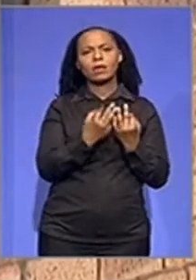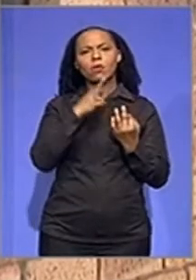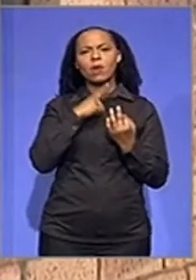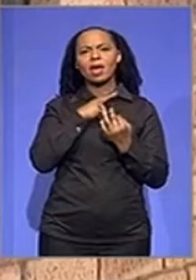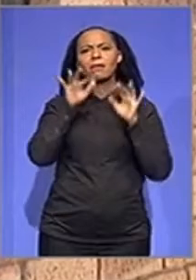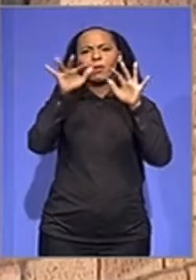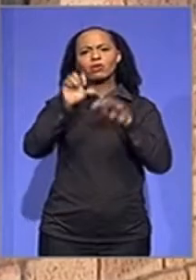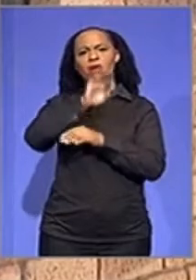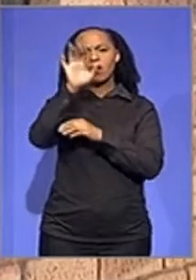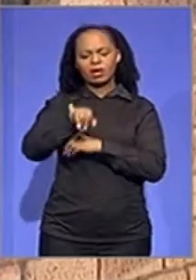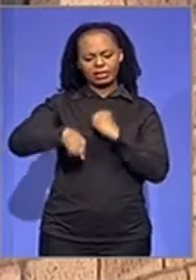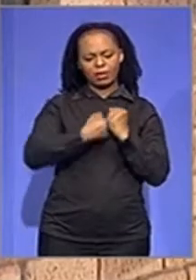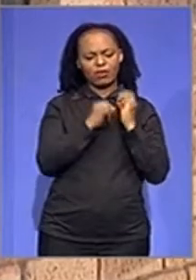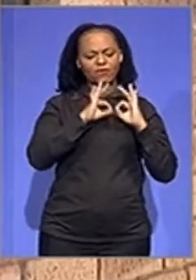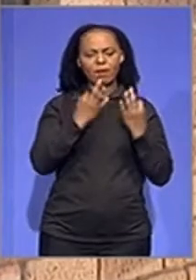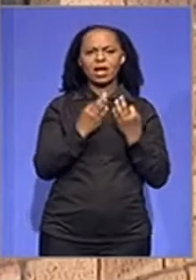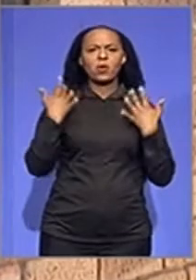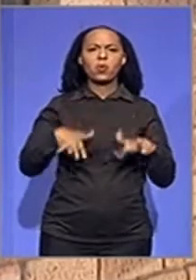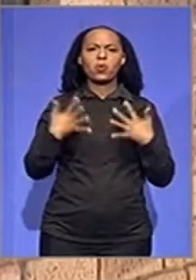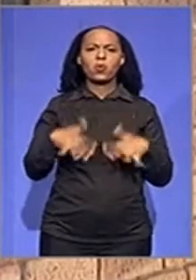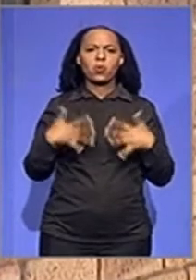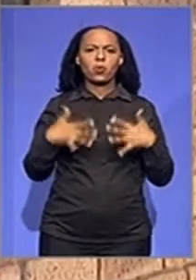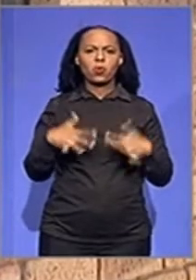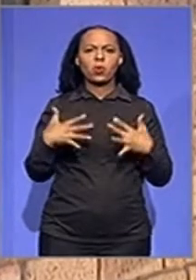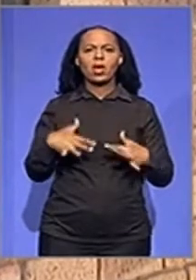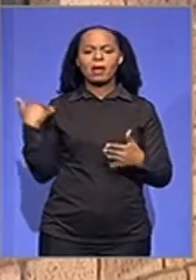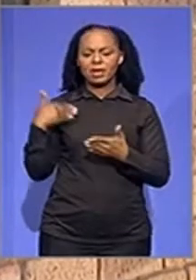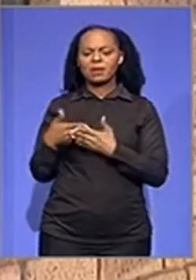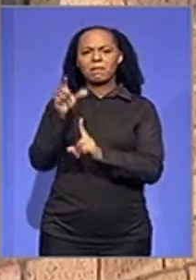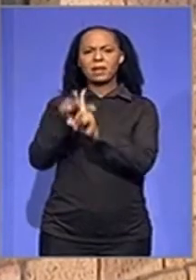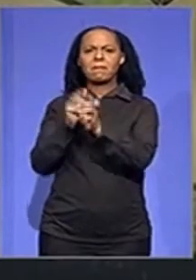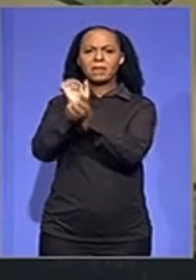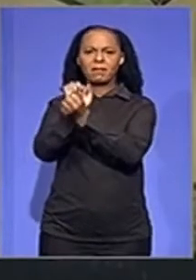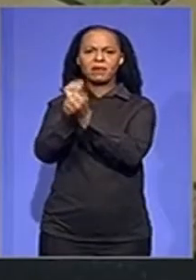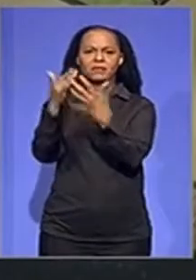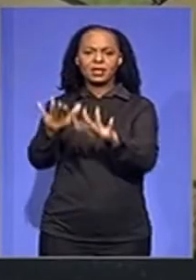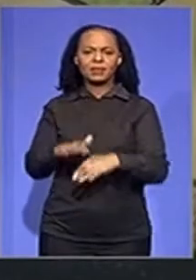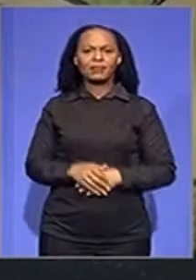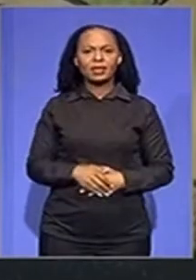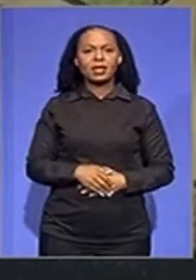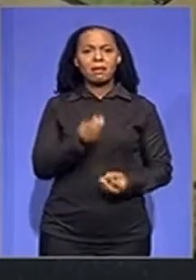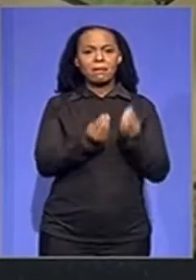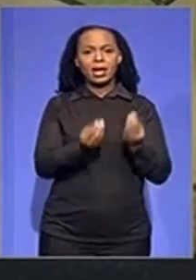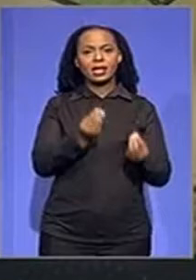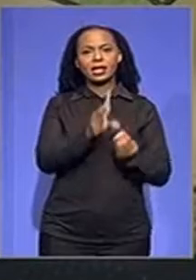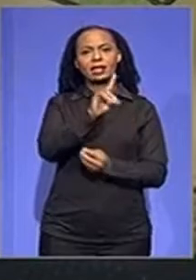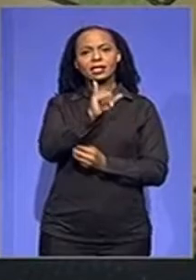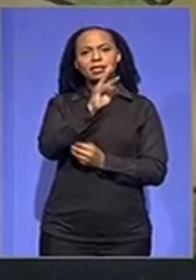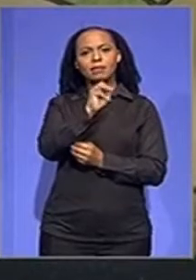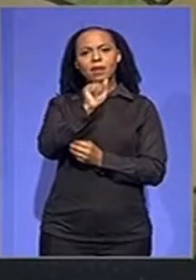haholo until le ntate Ratselane a tshwariwa. Bana ba Dimakatso ba ntse ba